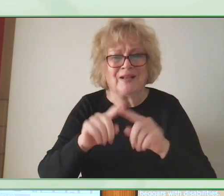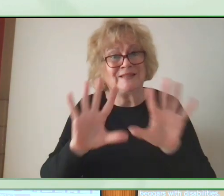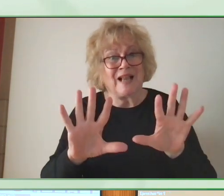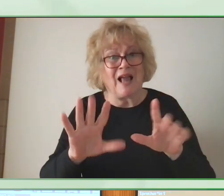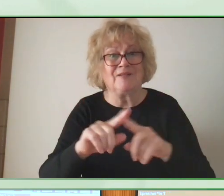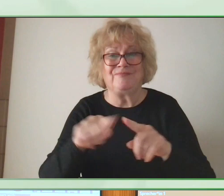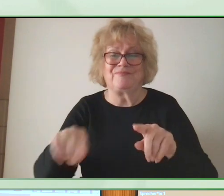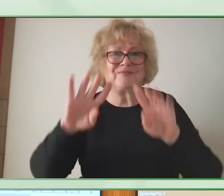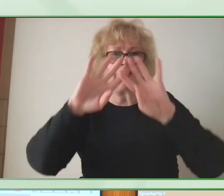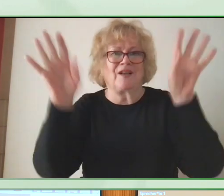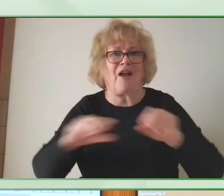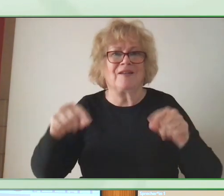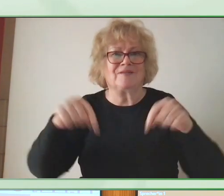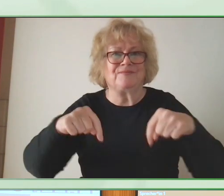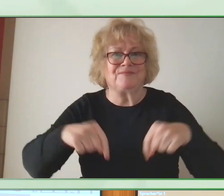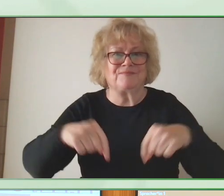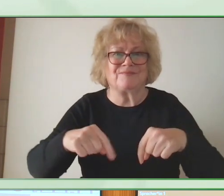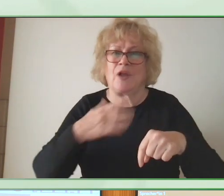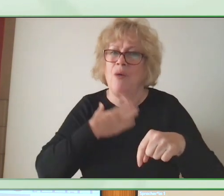network. So